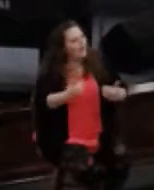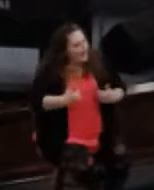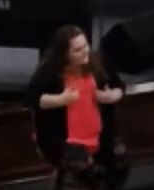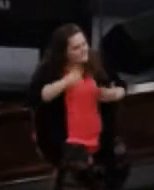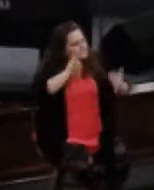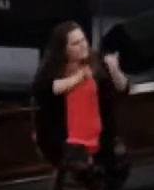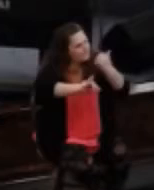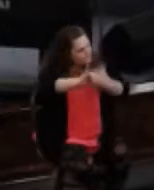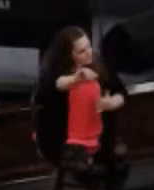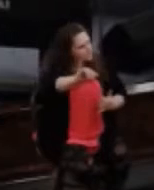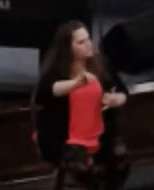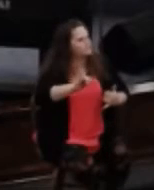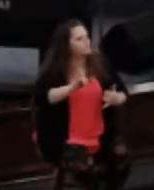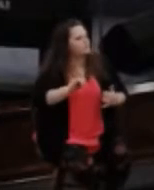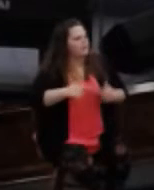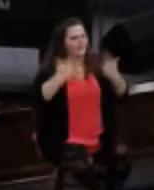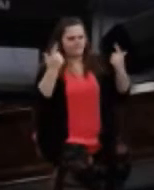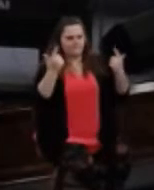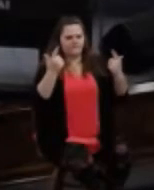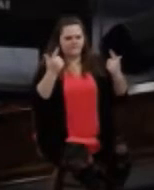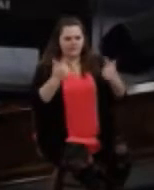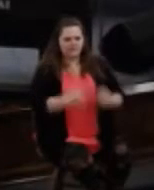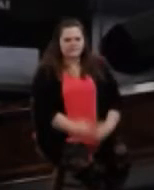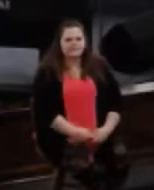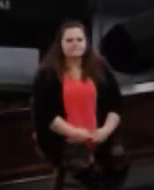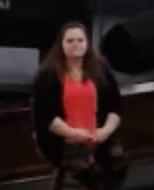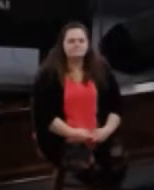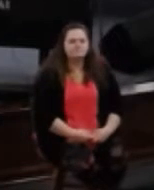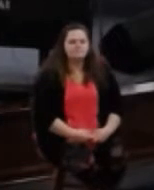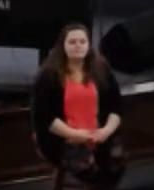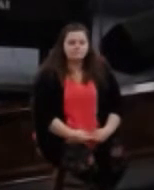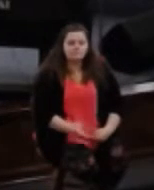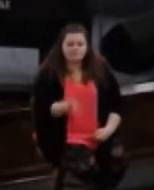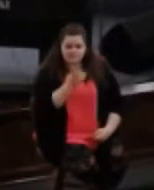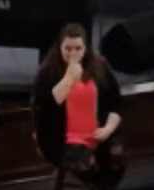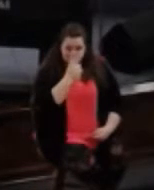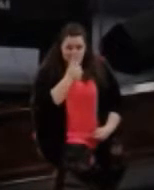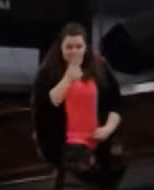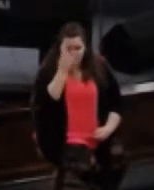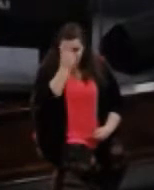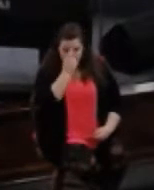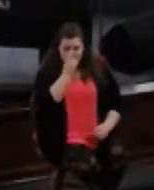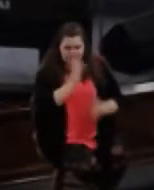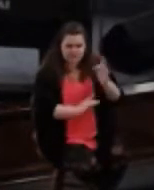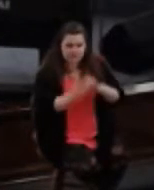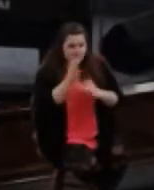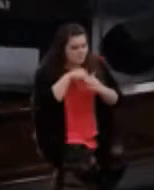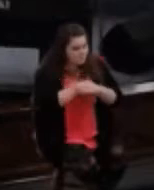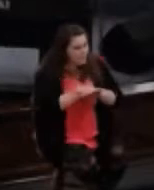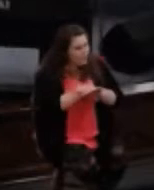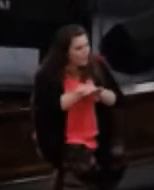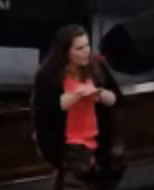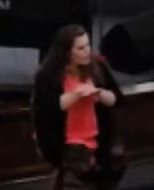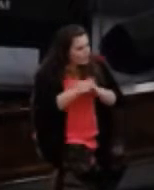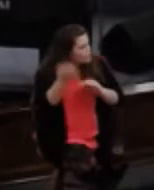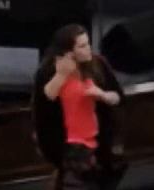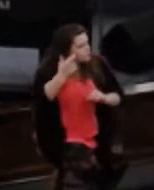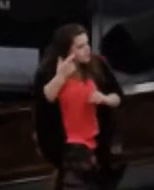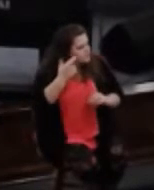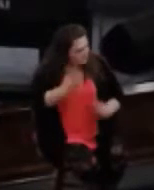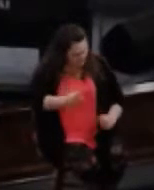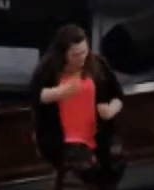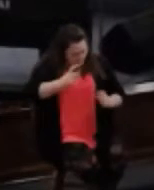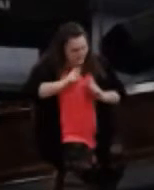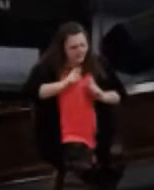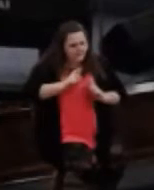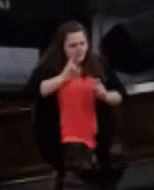have eternal life." You see, the reason Jesus was born was to give us eternal